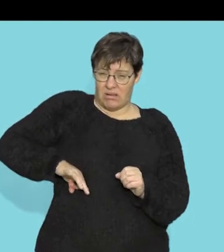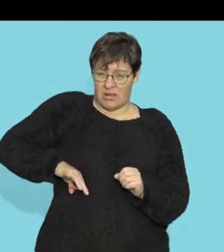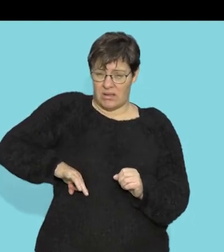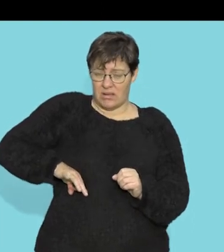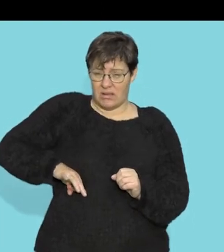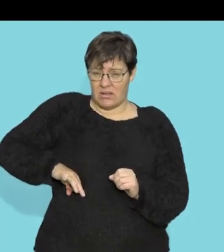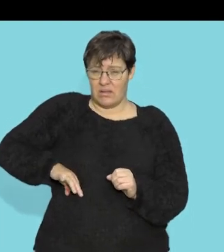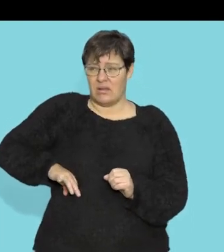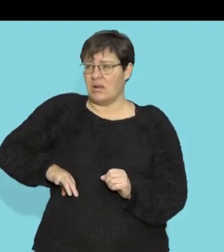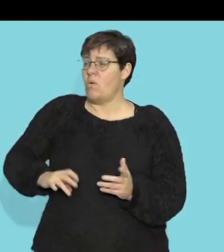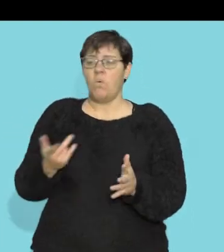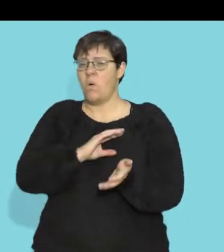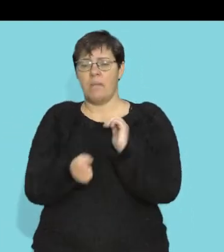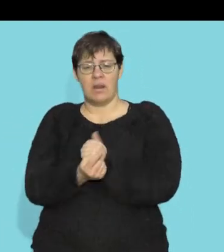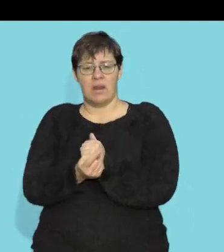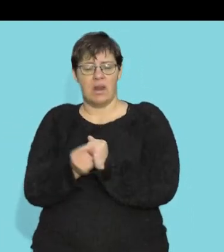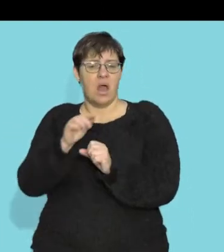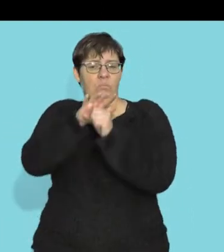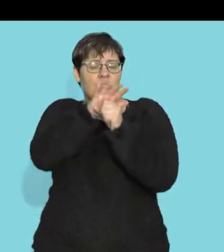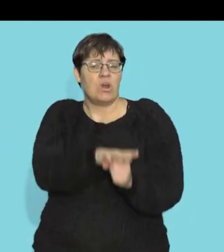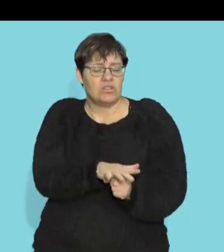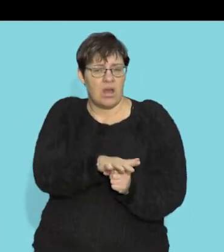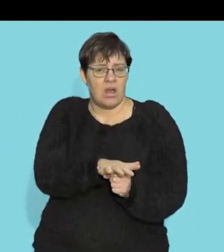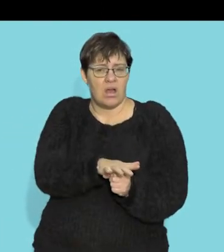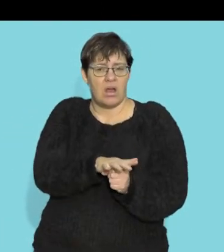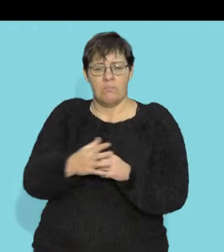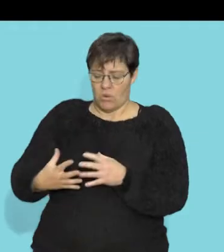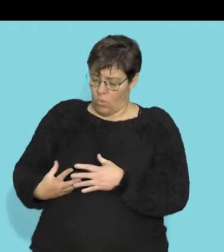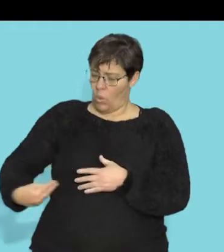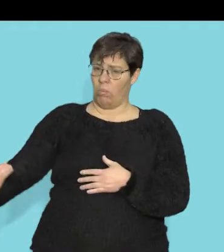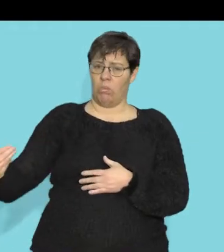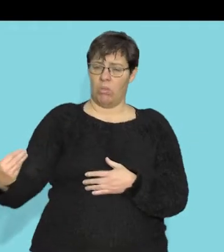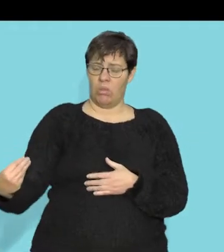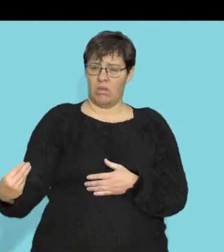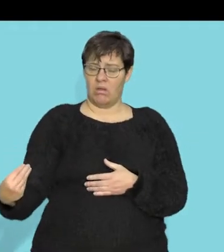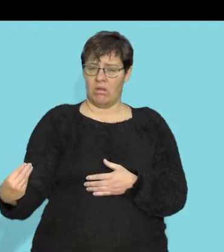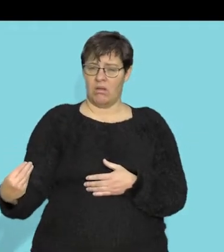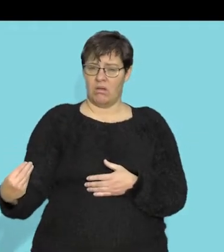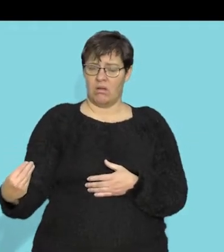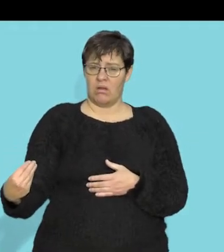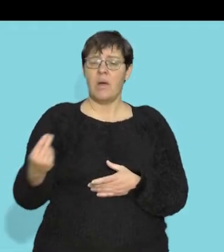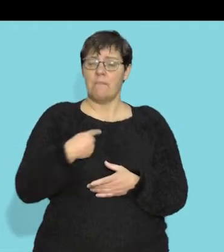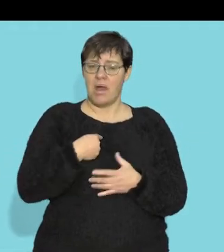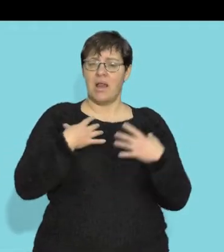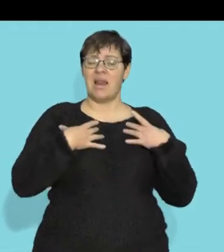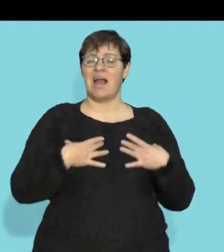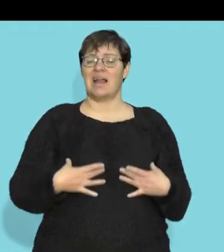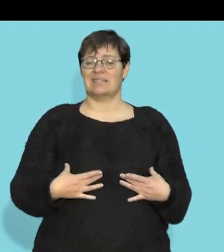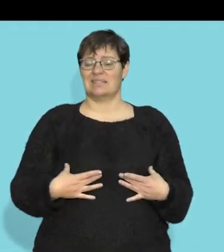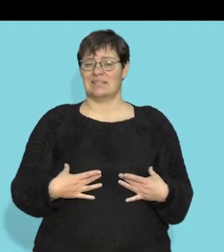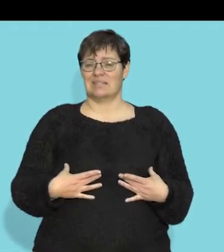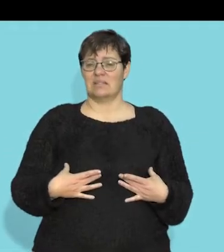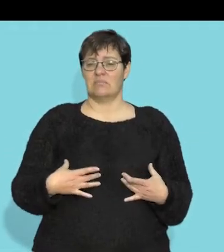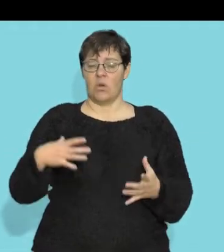somewhere thing is over there, what happens to the pressure? It deflates. And literally, my